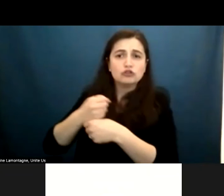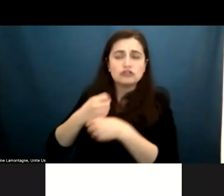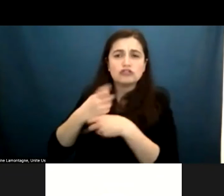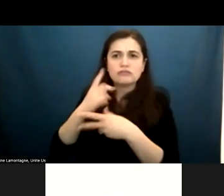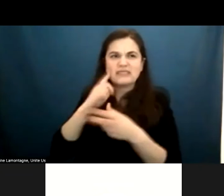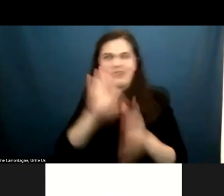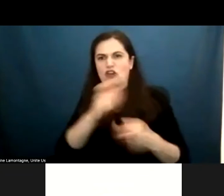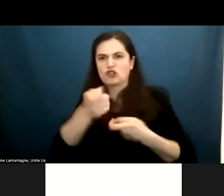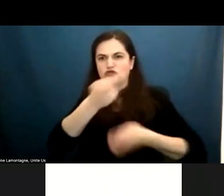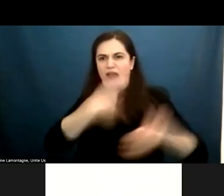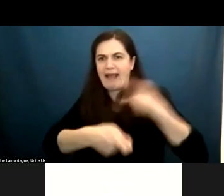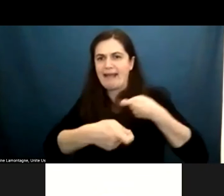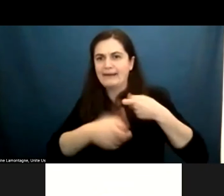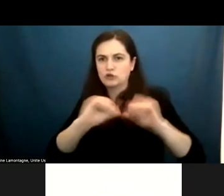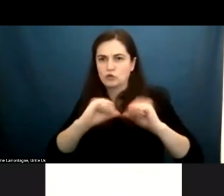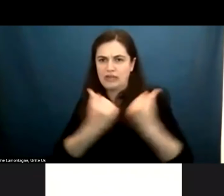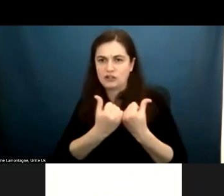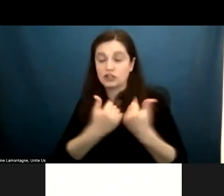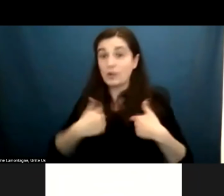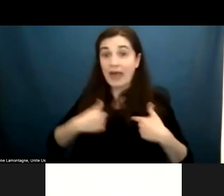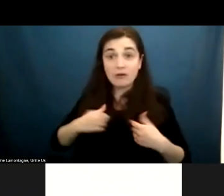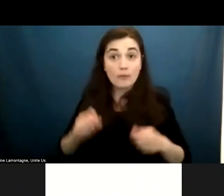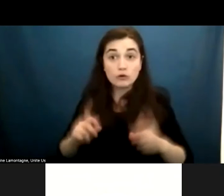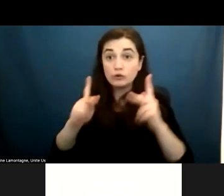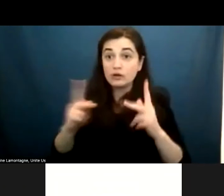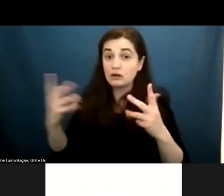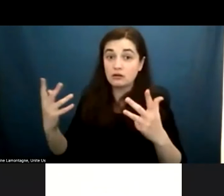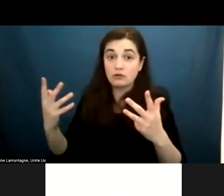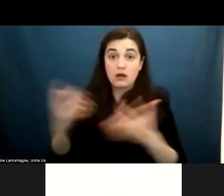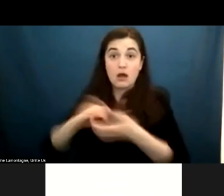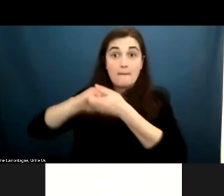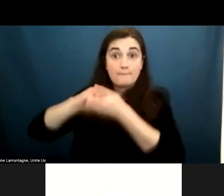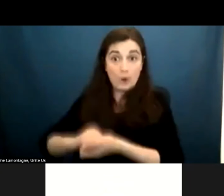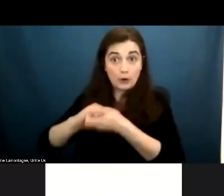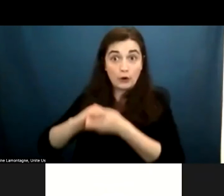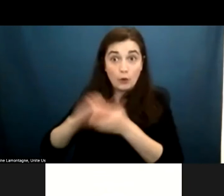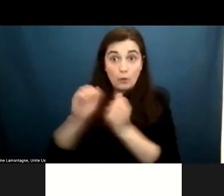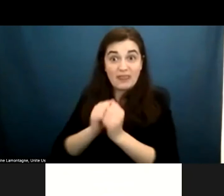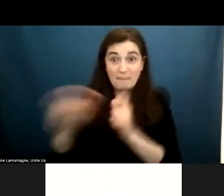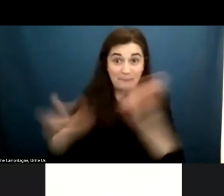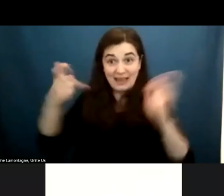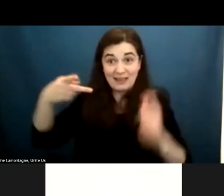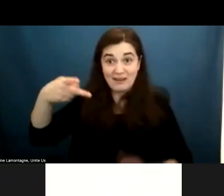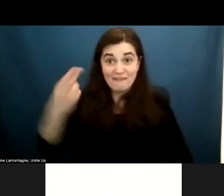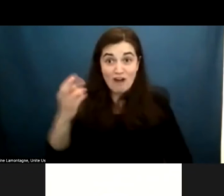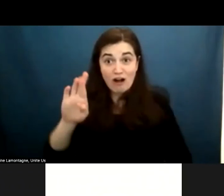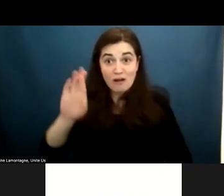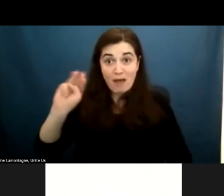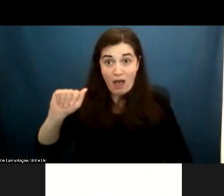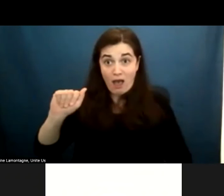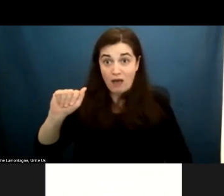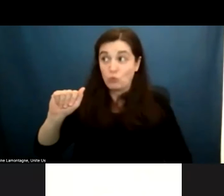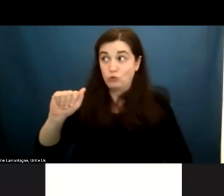that decision to partner with Big Pharma was not one that we took lightly, certainly. And Becca remembers when we